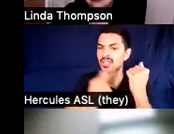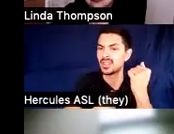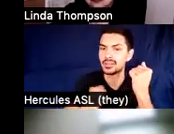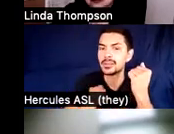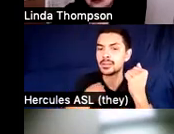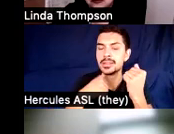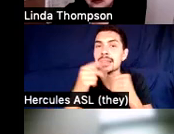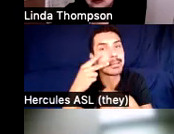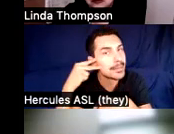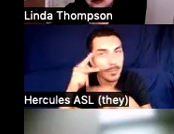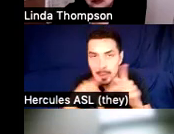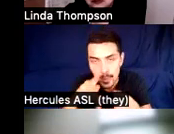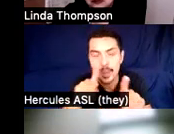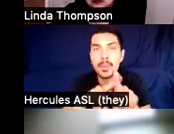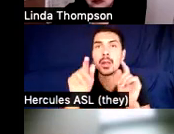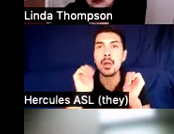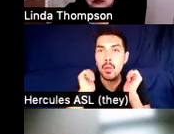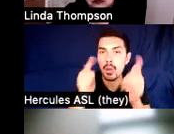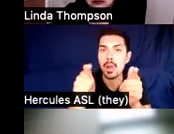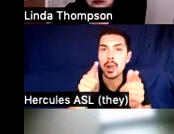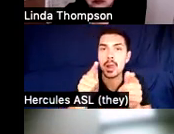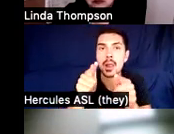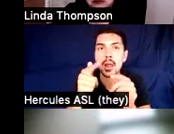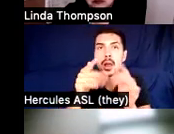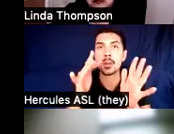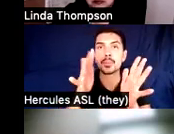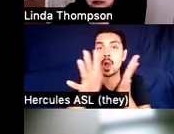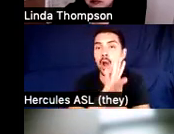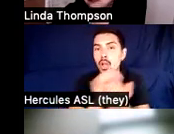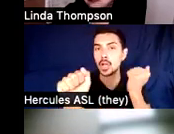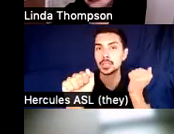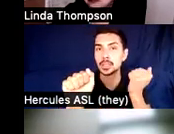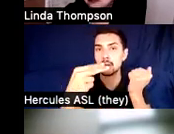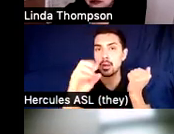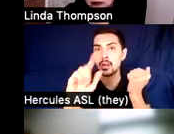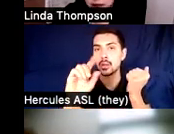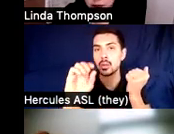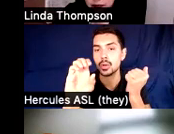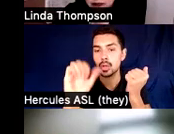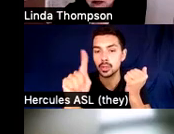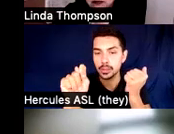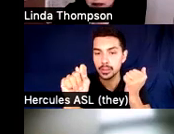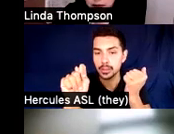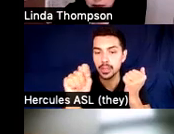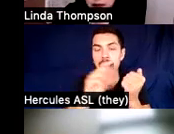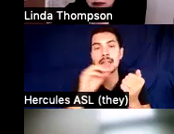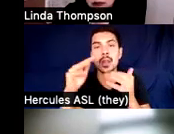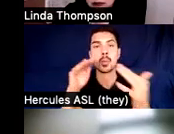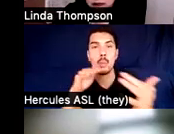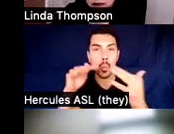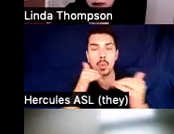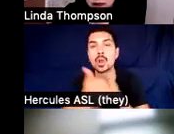done studies on the people, Holocaust survivors, you know, war-torn countries. So it's not just us.